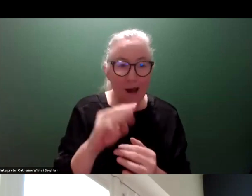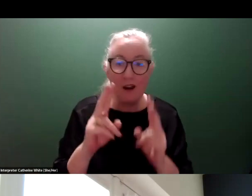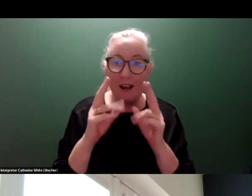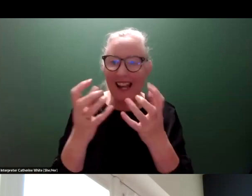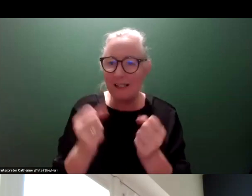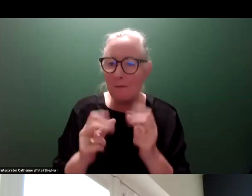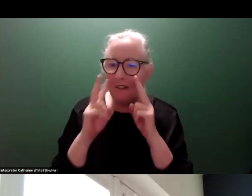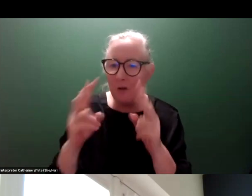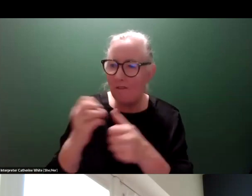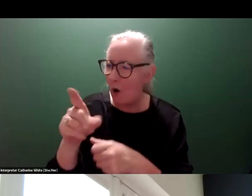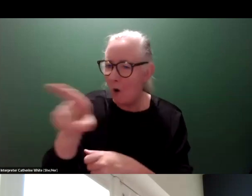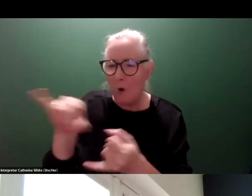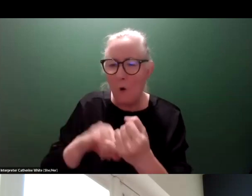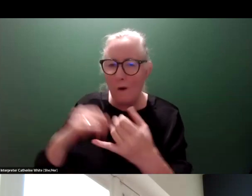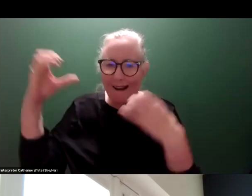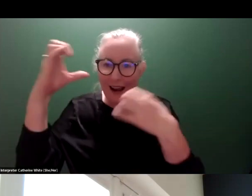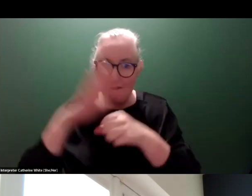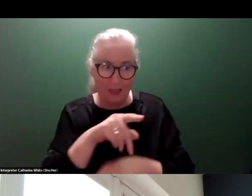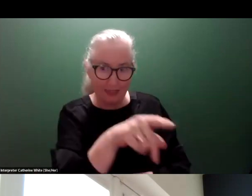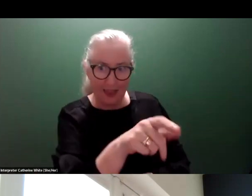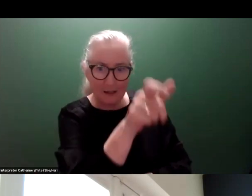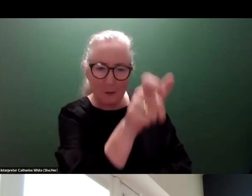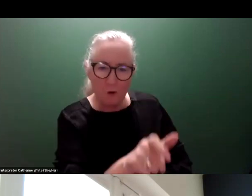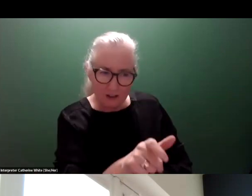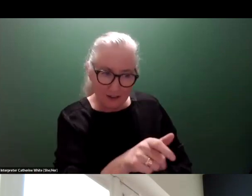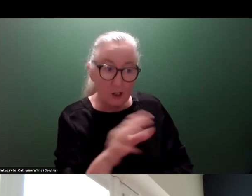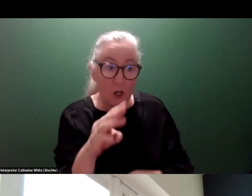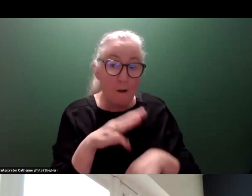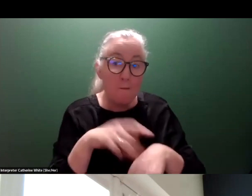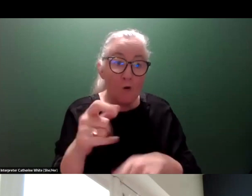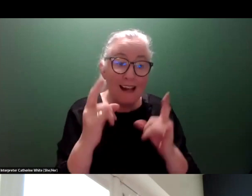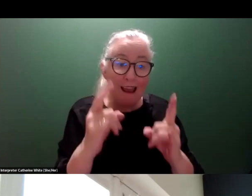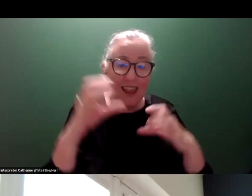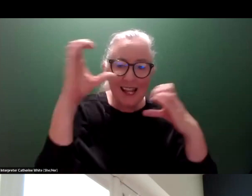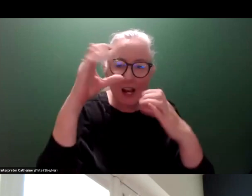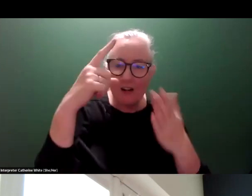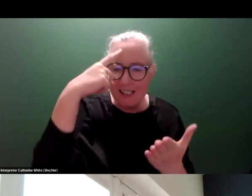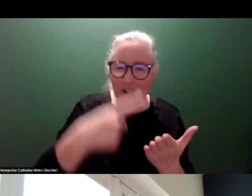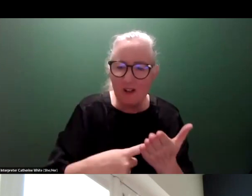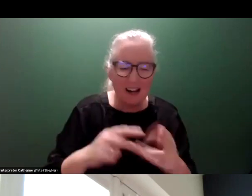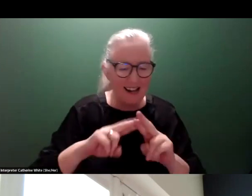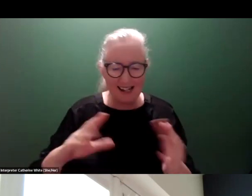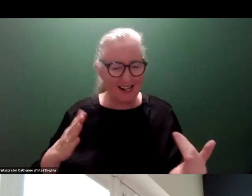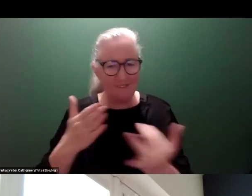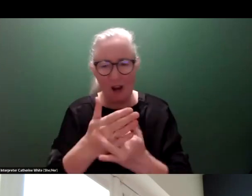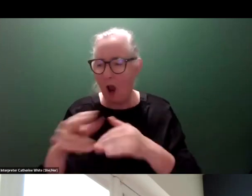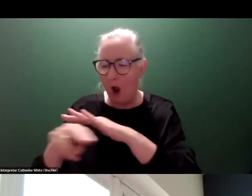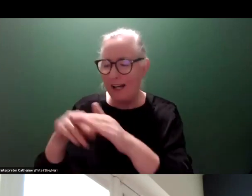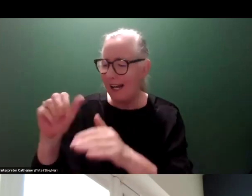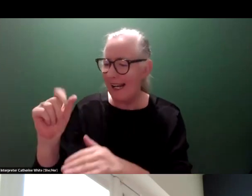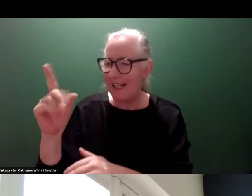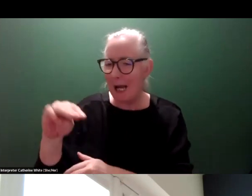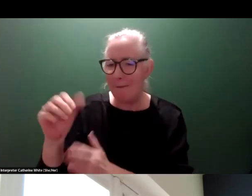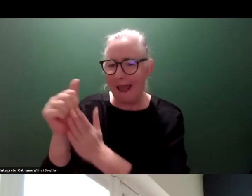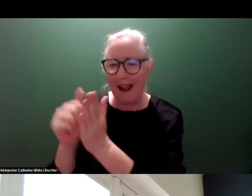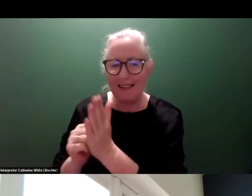including those caring for the person. Now, most healthcare decisions are not interventions under the ADM Act if there isn't